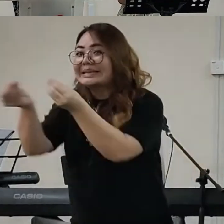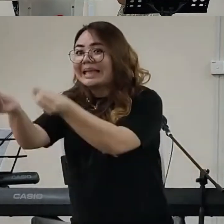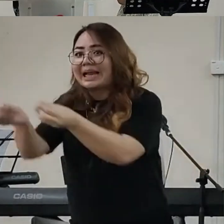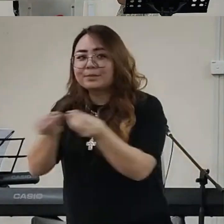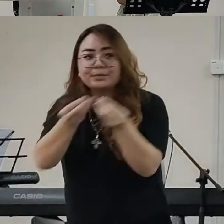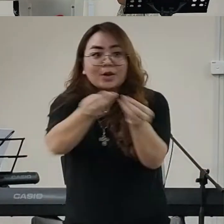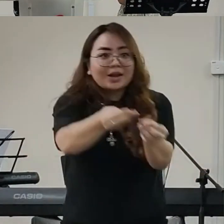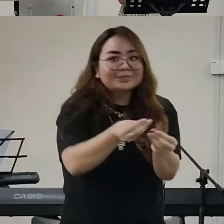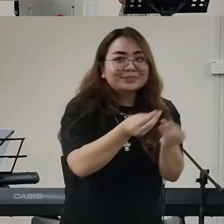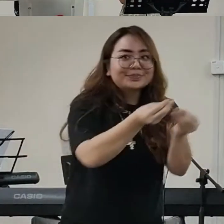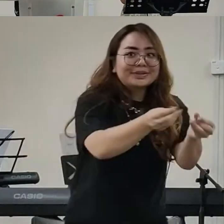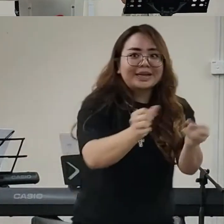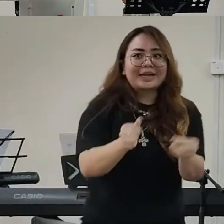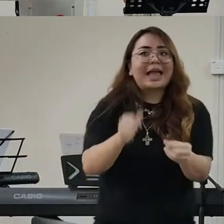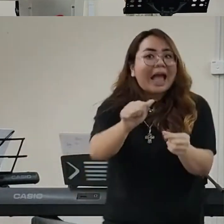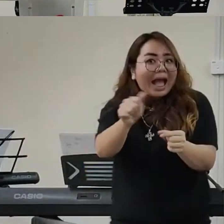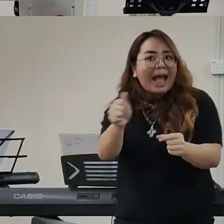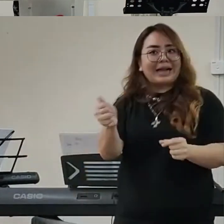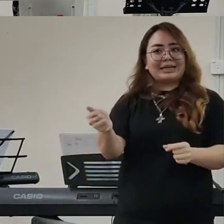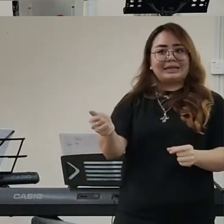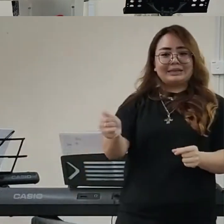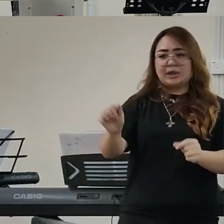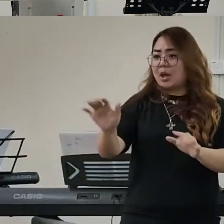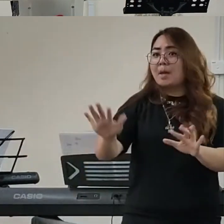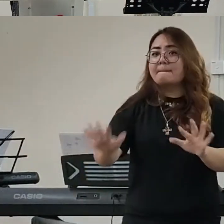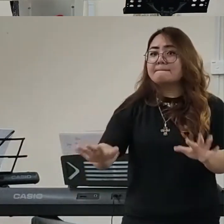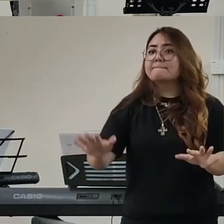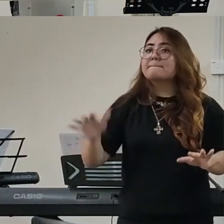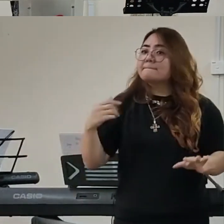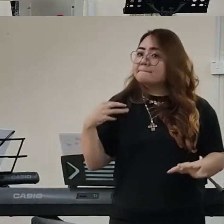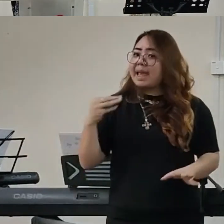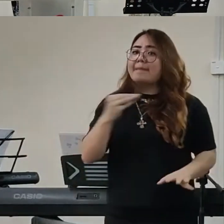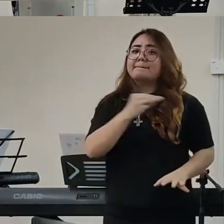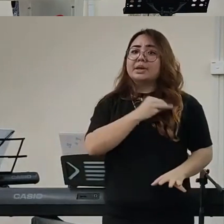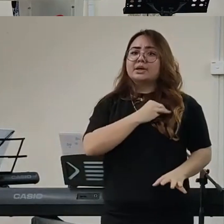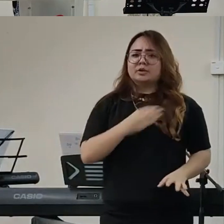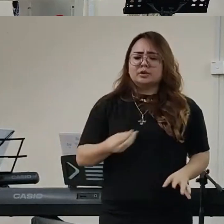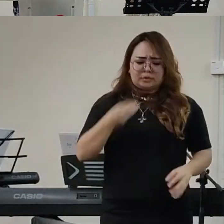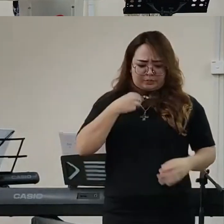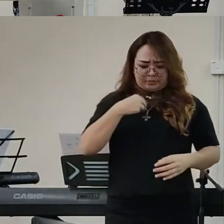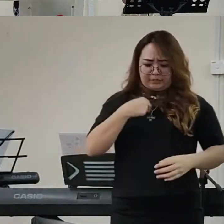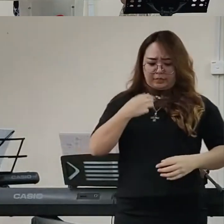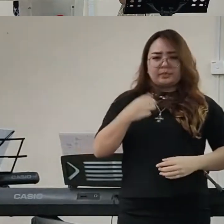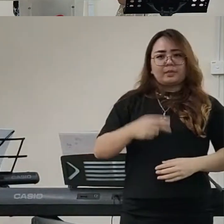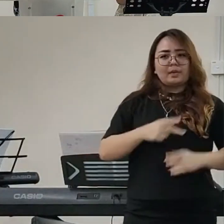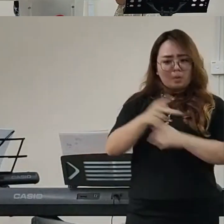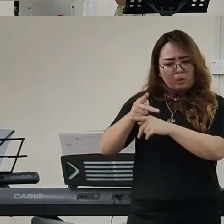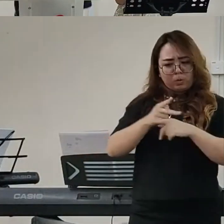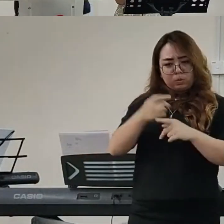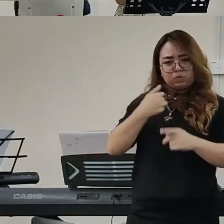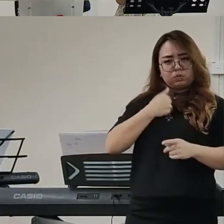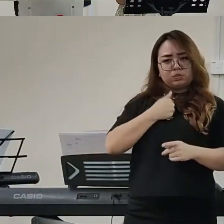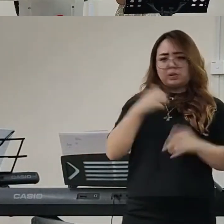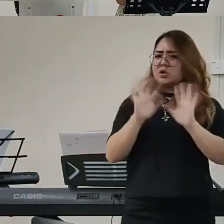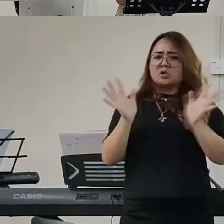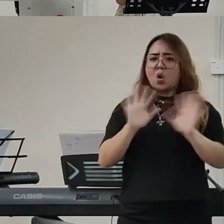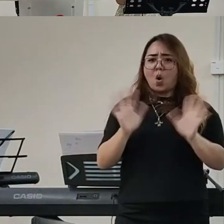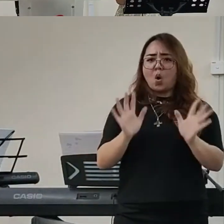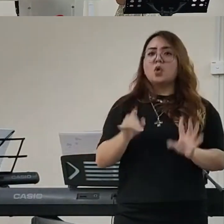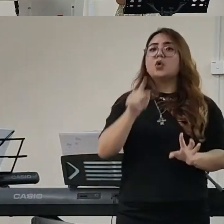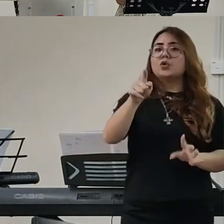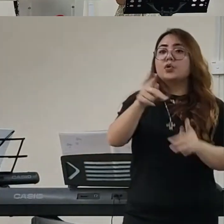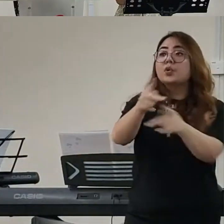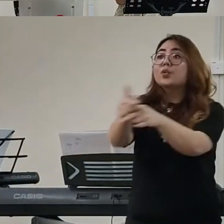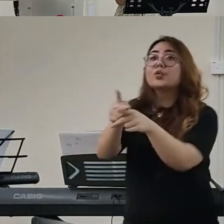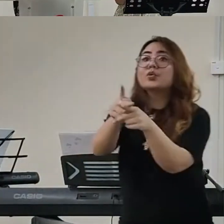are growing spiritually. It can also mean you are taking care of your stomach only. You care what you eat, but you do